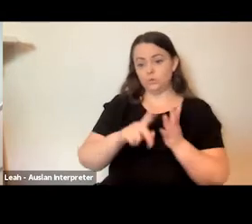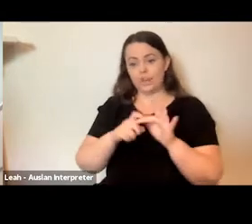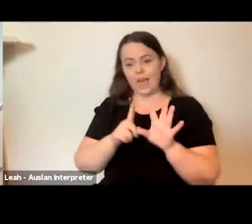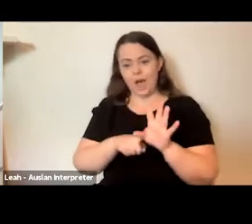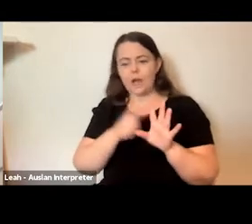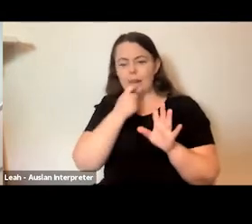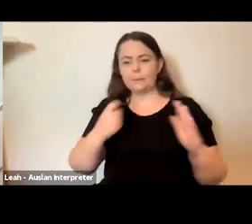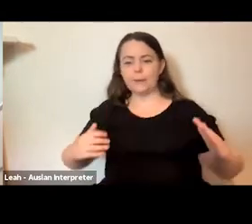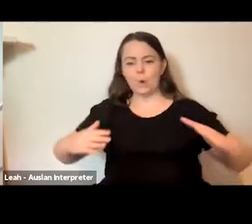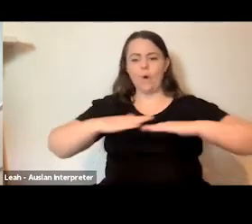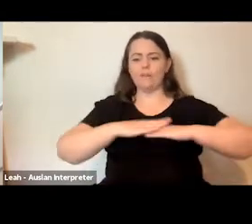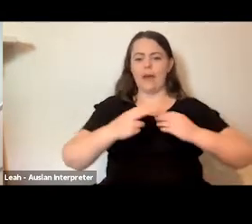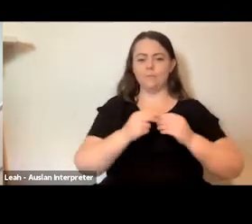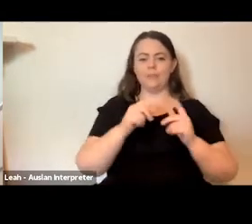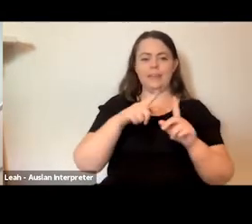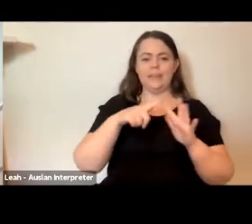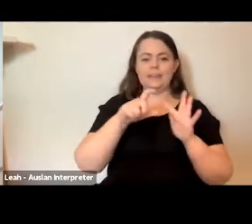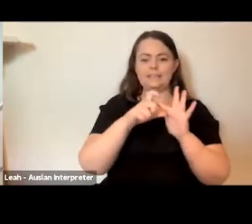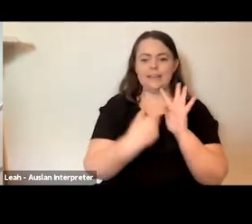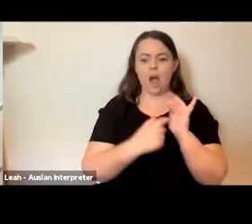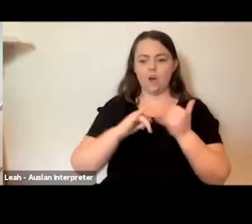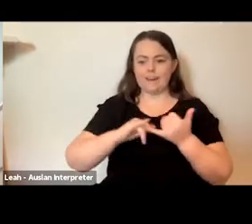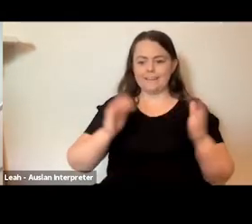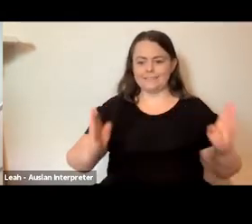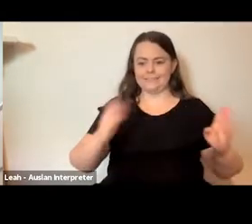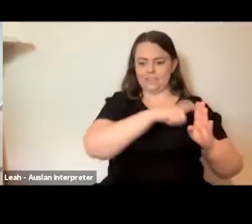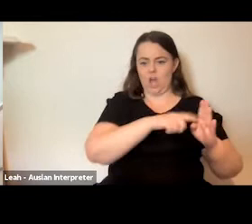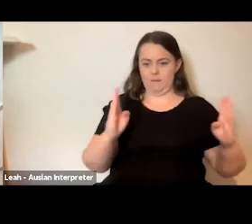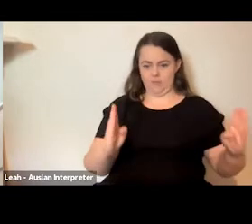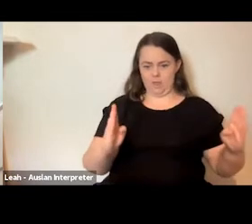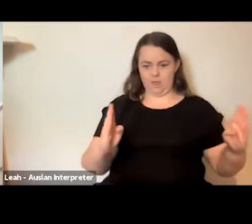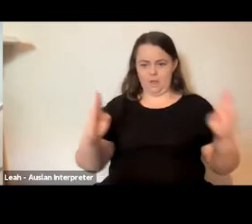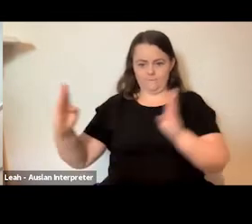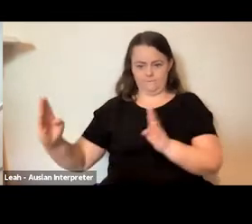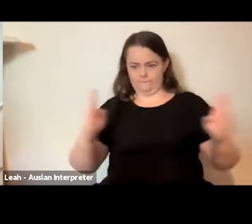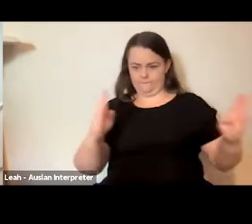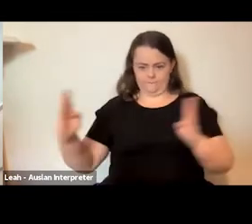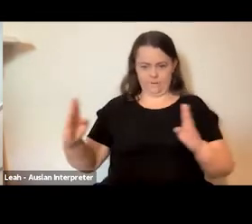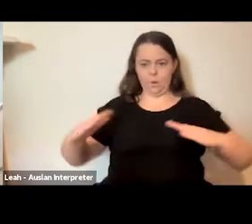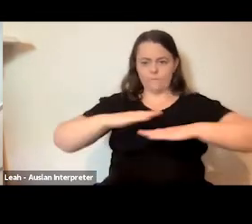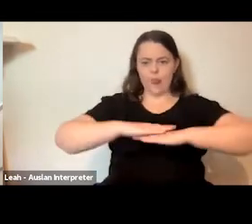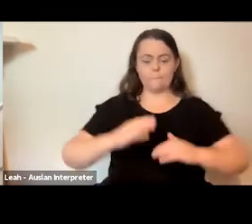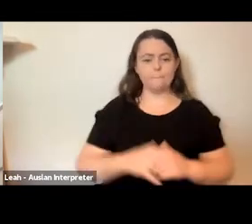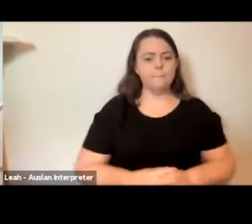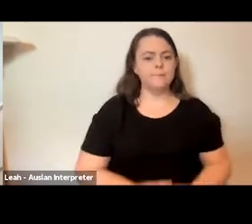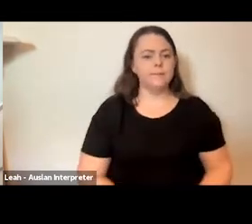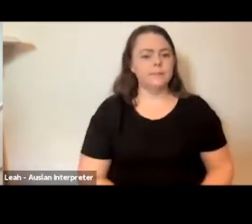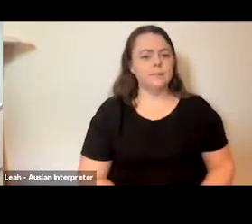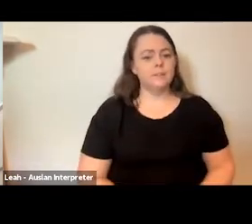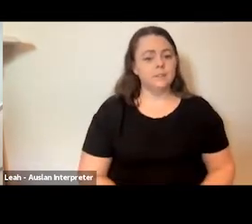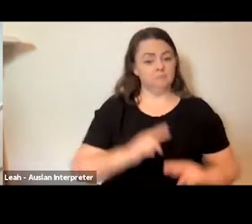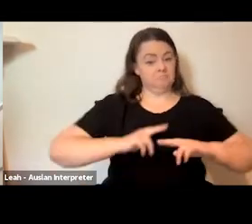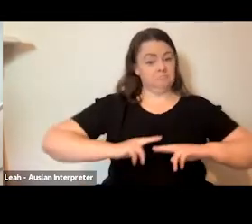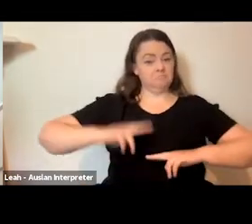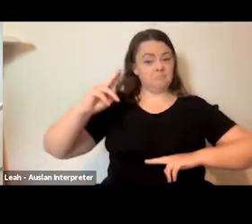period. And similarly, we can see that at Wave 4, there was this increase in the proportion of the sample who reported using e-cigarettes in the past